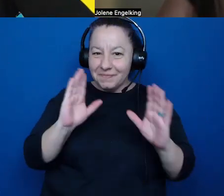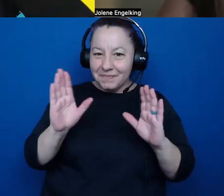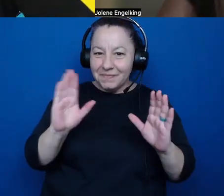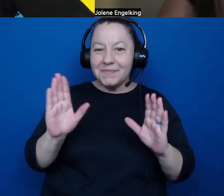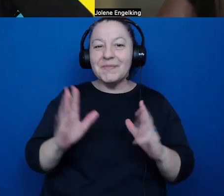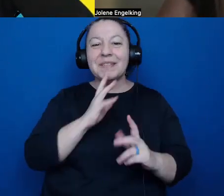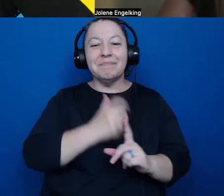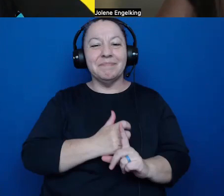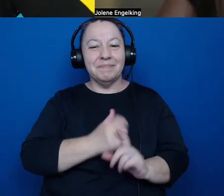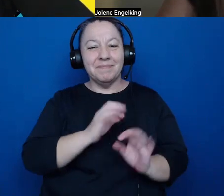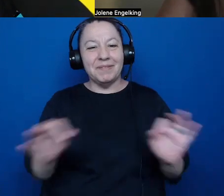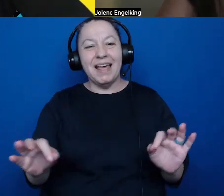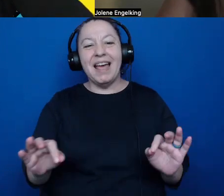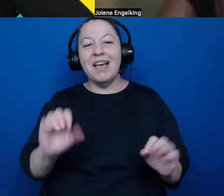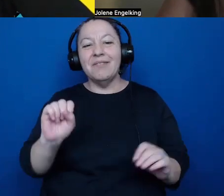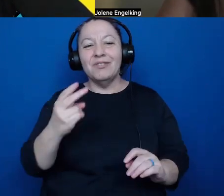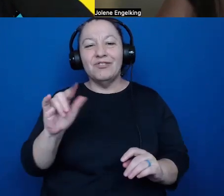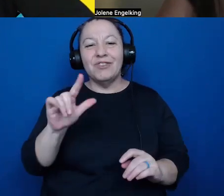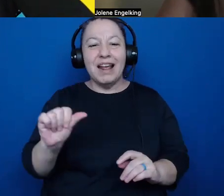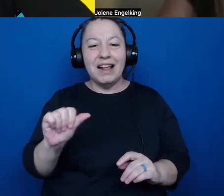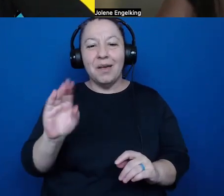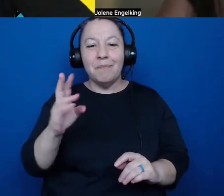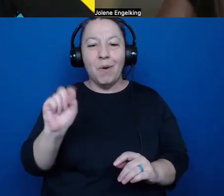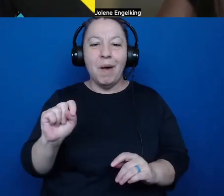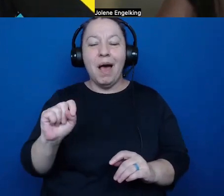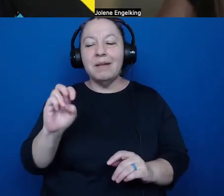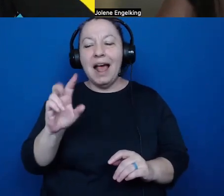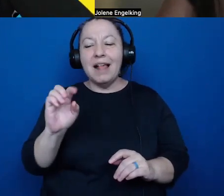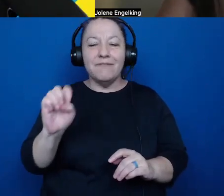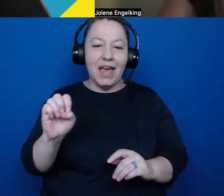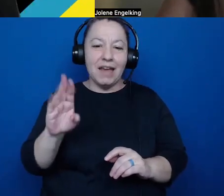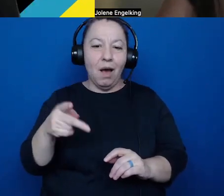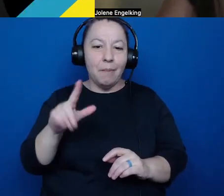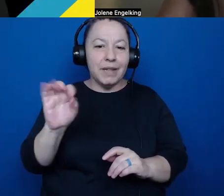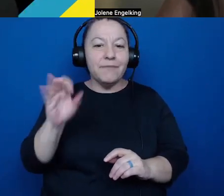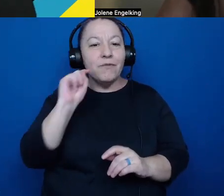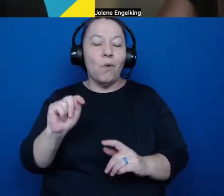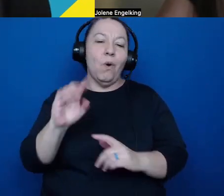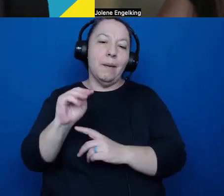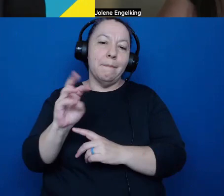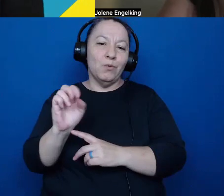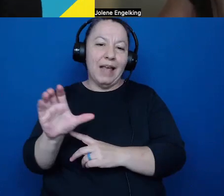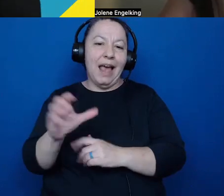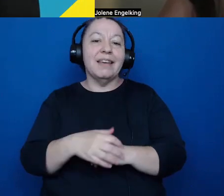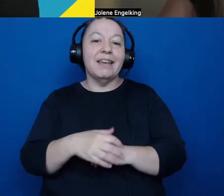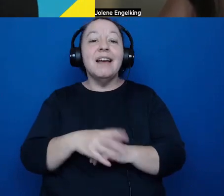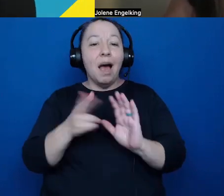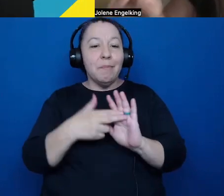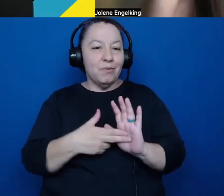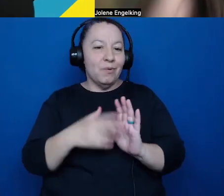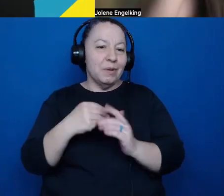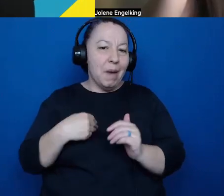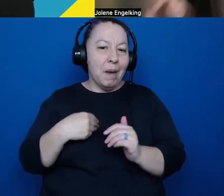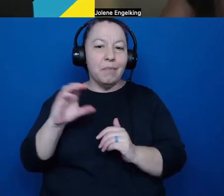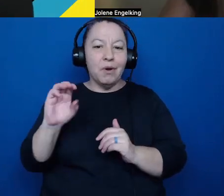Shayla Beaumont. I'm the Elevate Uplift Coordinator for Minnesota Indian Women's Sexual Assault Coalition. I am an enrolled Chippewa Cree member,